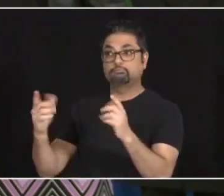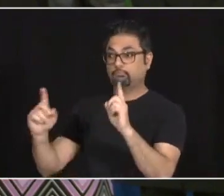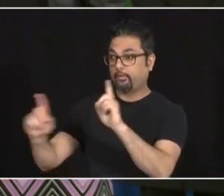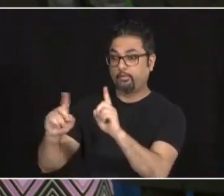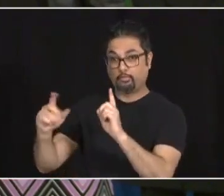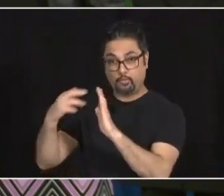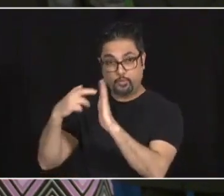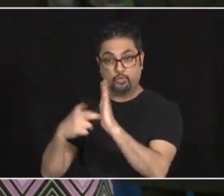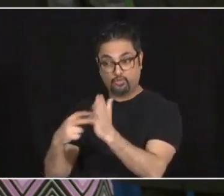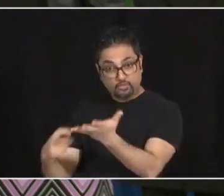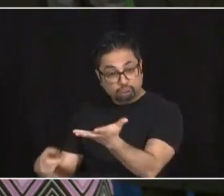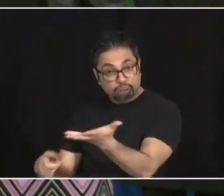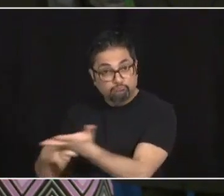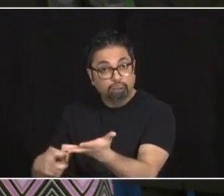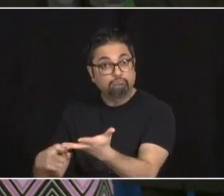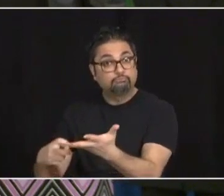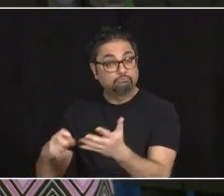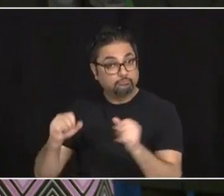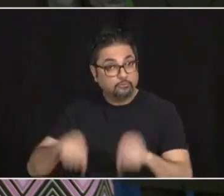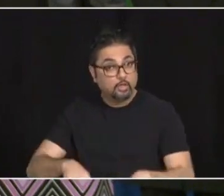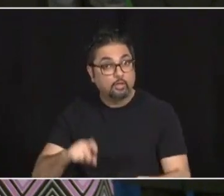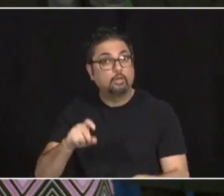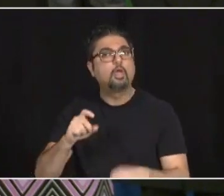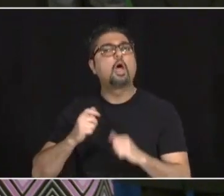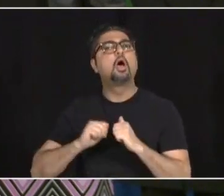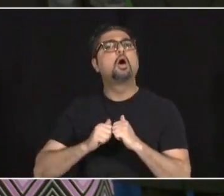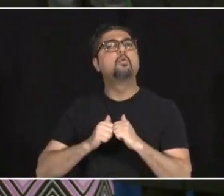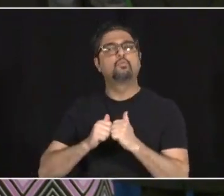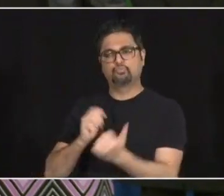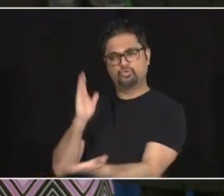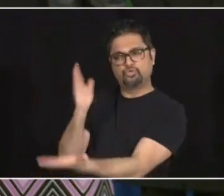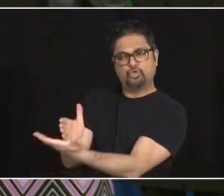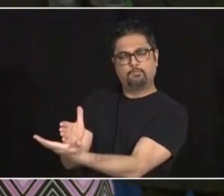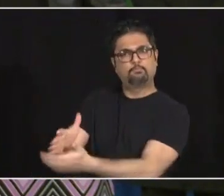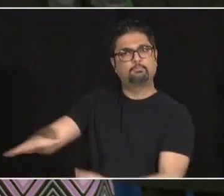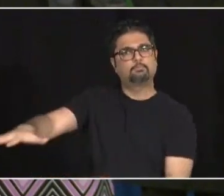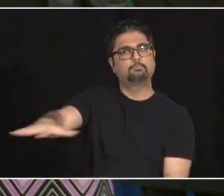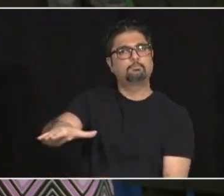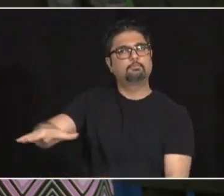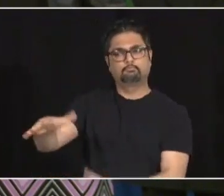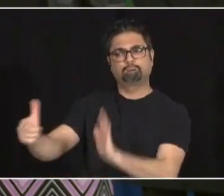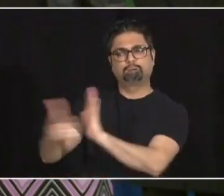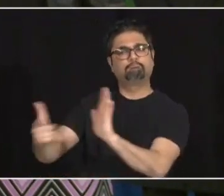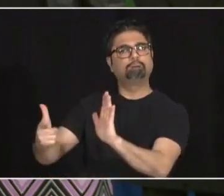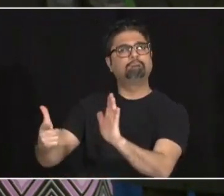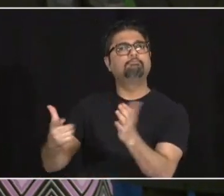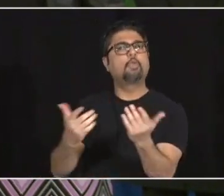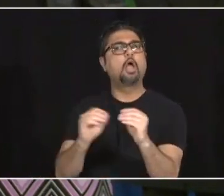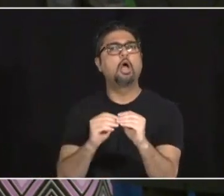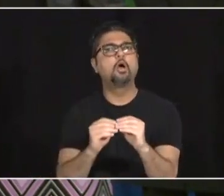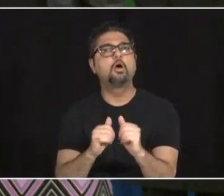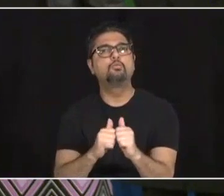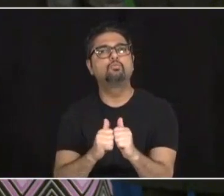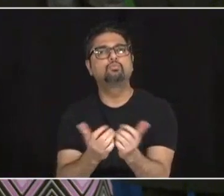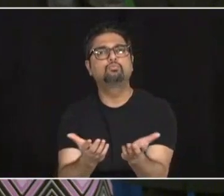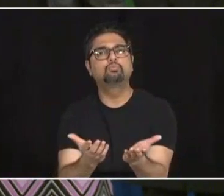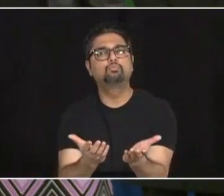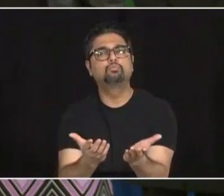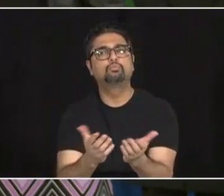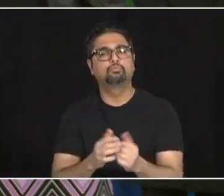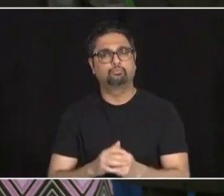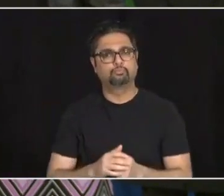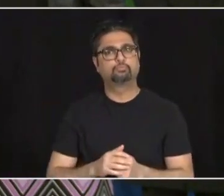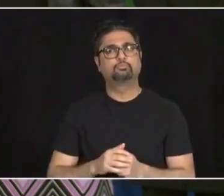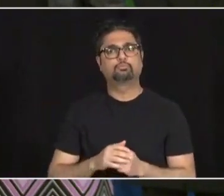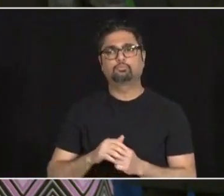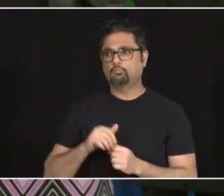ticket people, or what enforcements could the province use to prohibit something like this from happening? And then putting other people at risk, like frontline